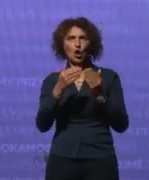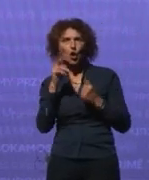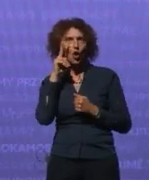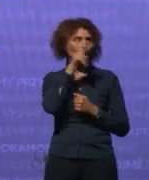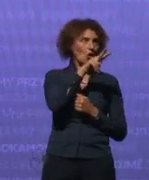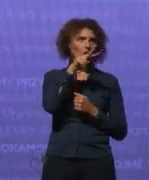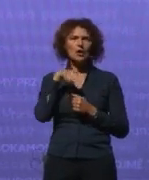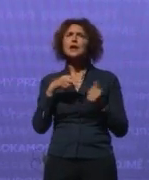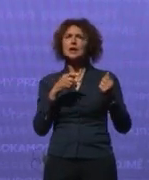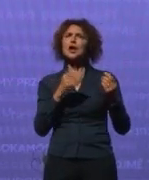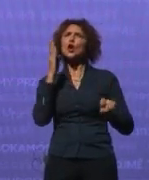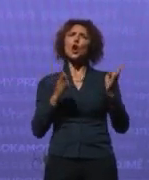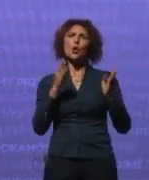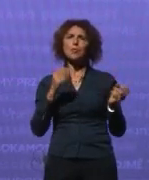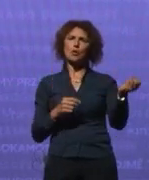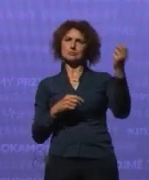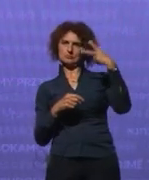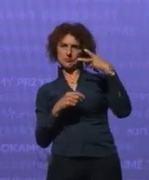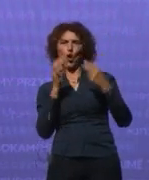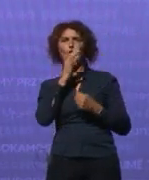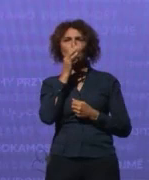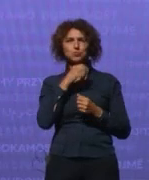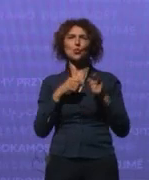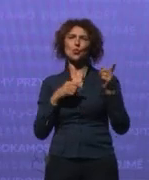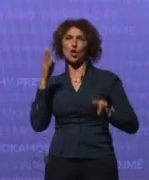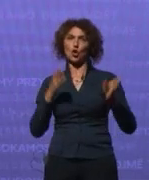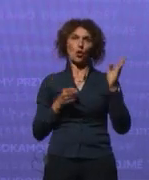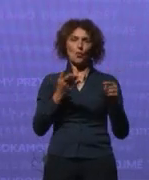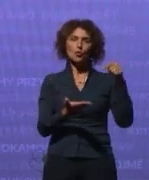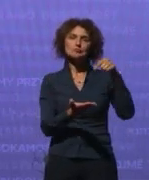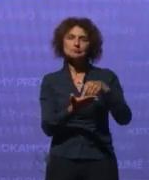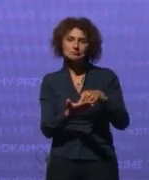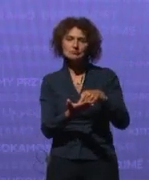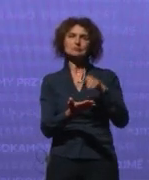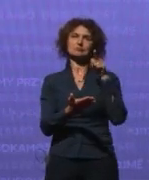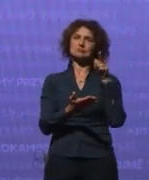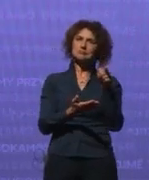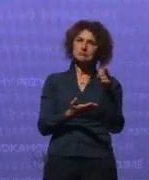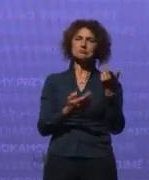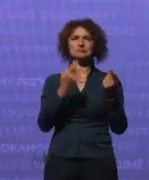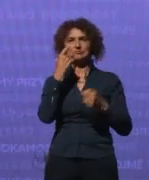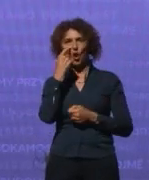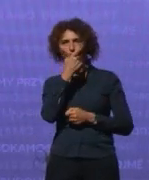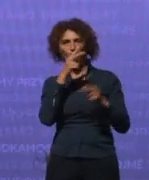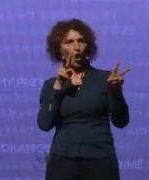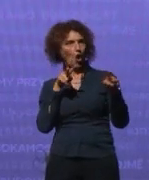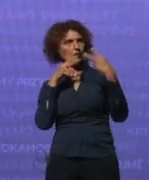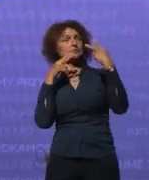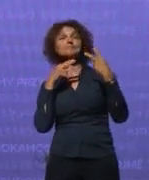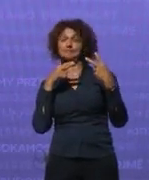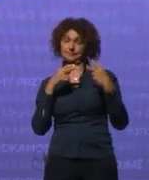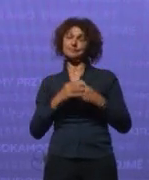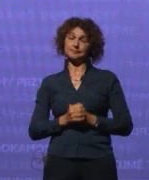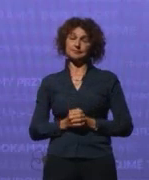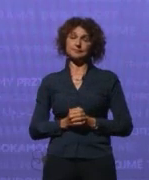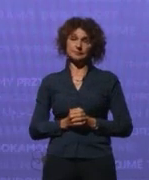gazing towards a direction, this is also something not very trivial for children diagnosed with autism. And because they're very, very happy